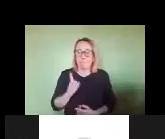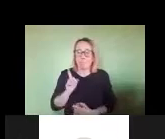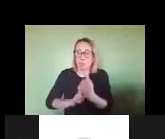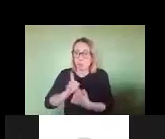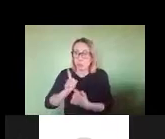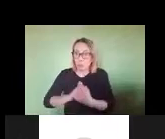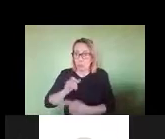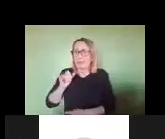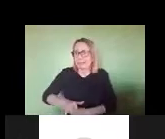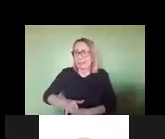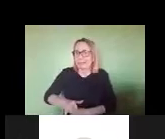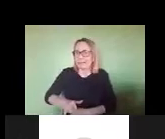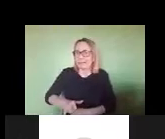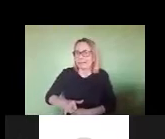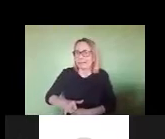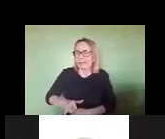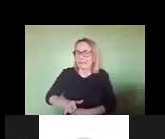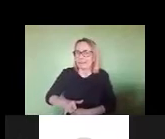one-to-one, yes.